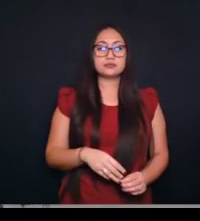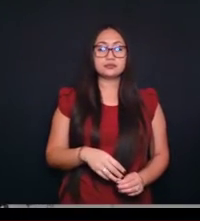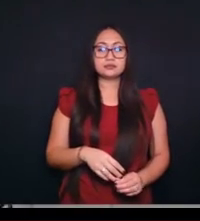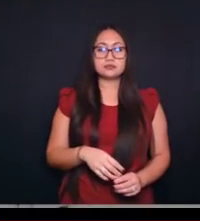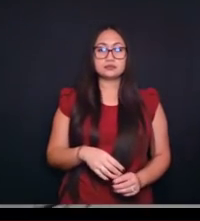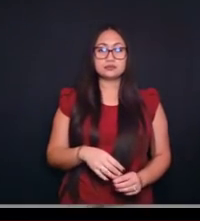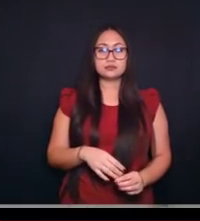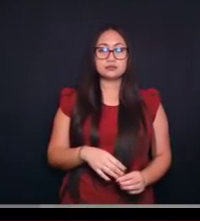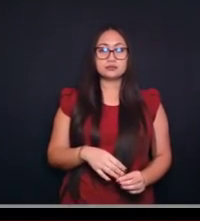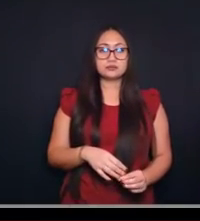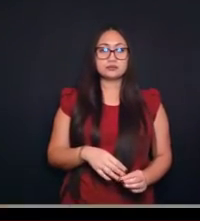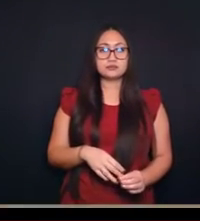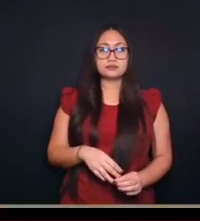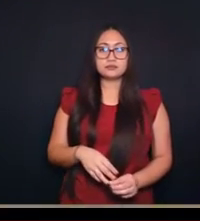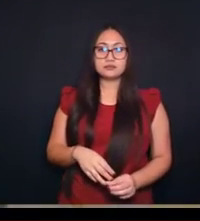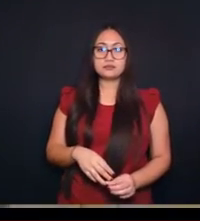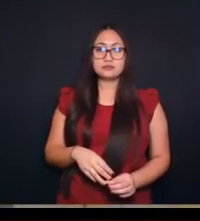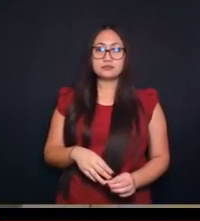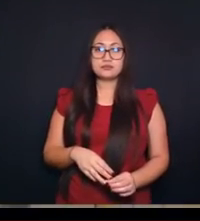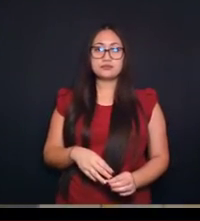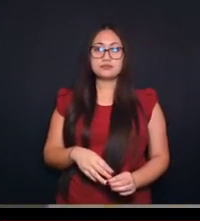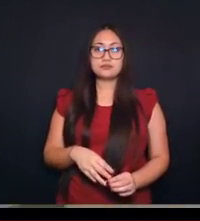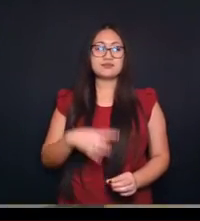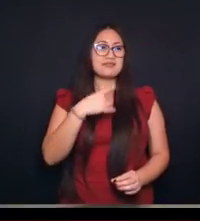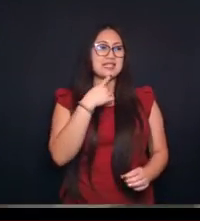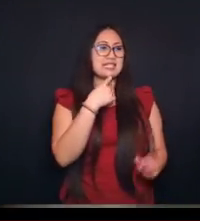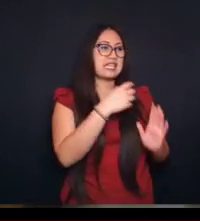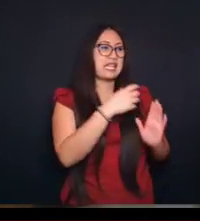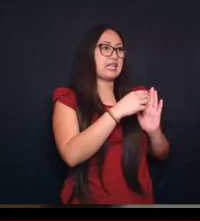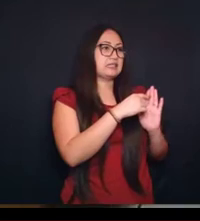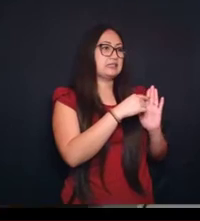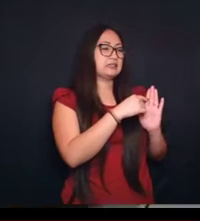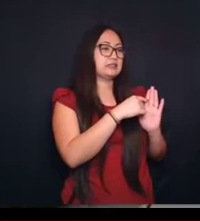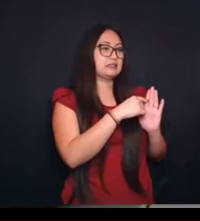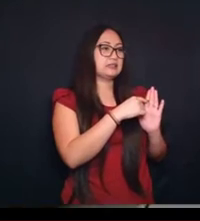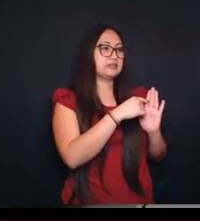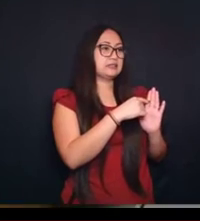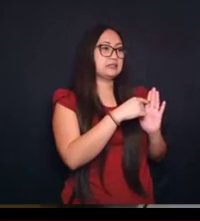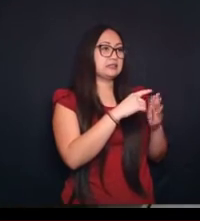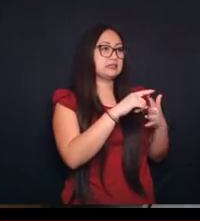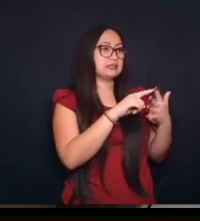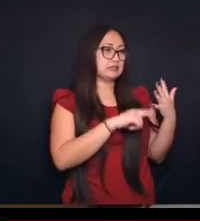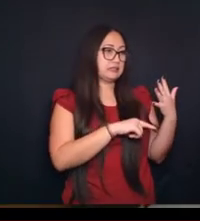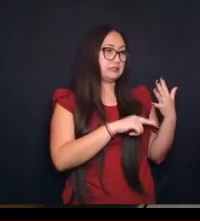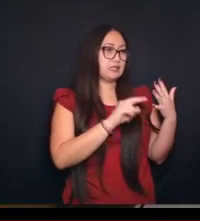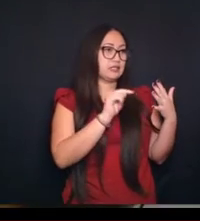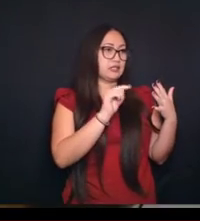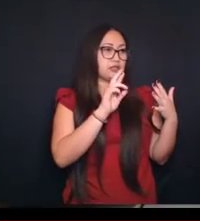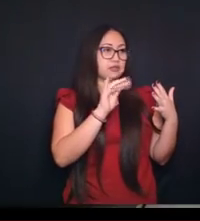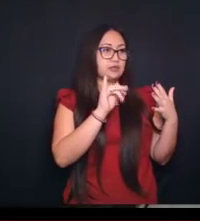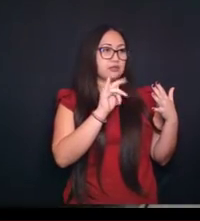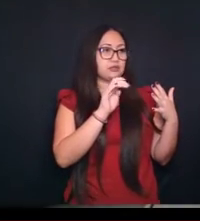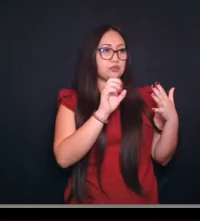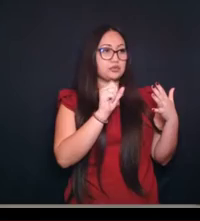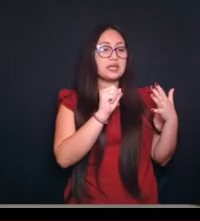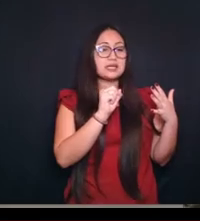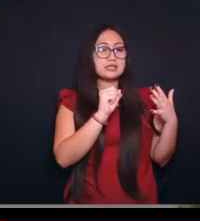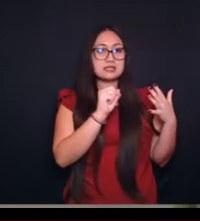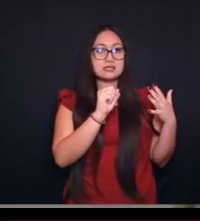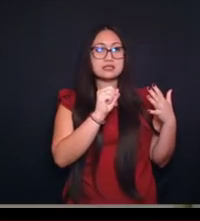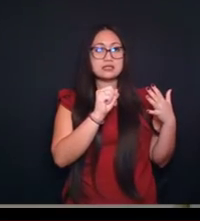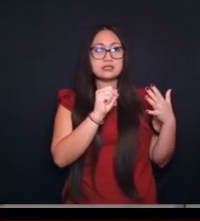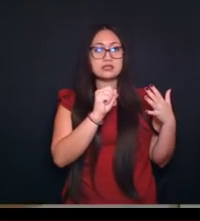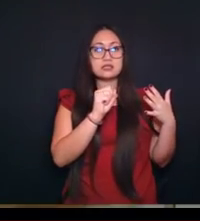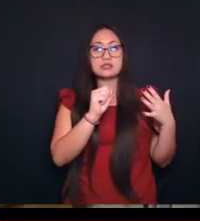It says these traits keep them from becoming prey food or food. Water